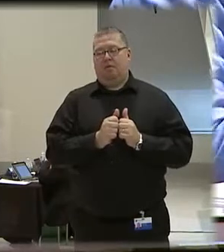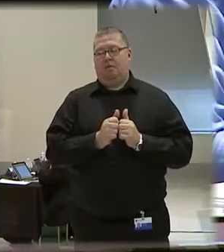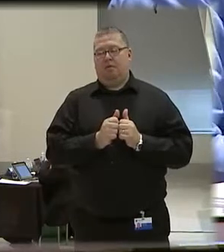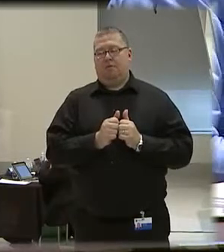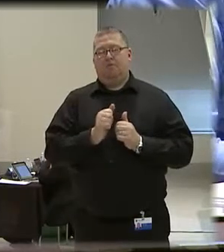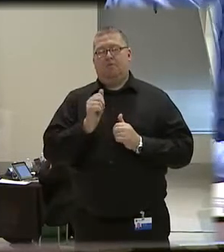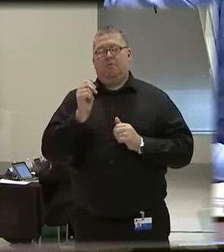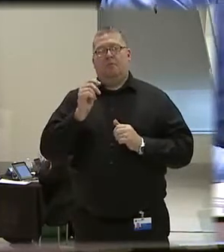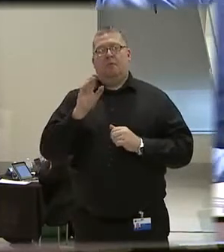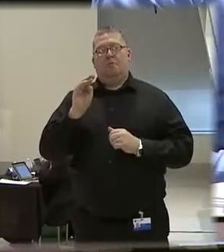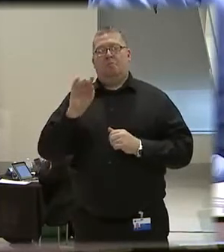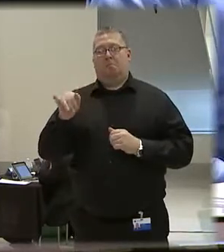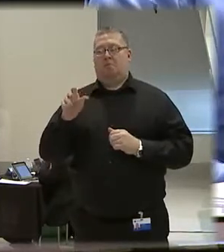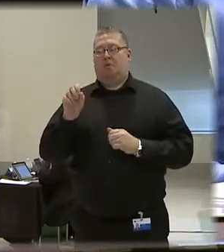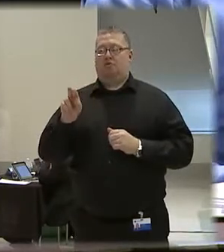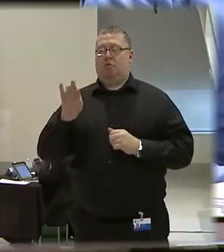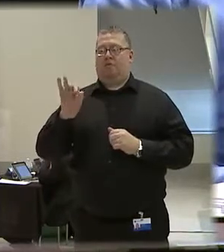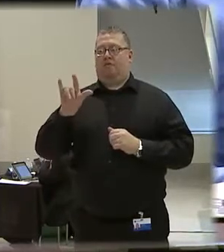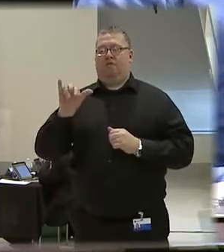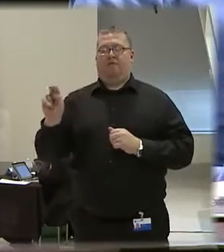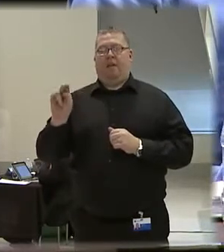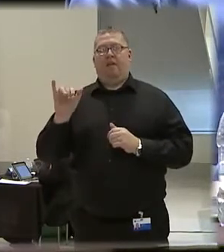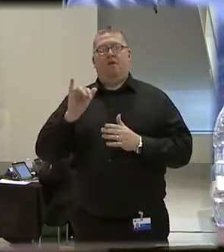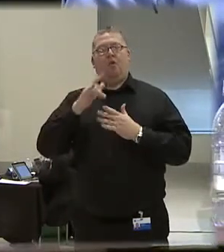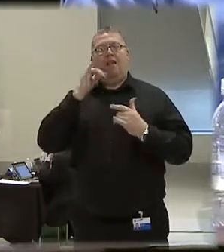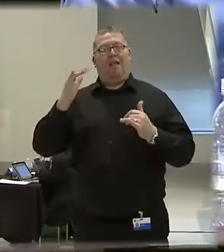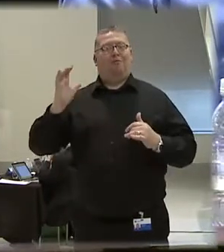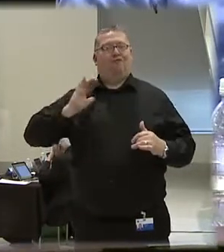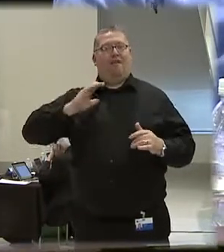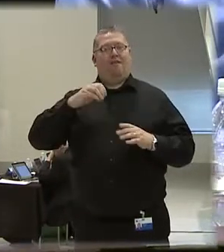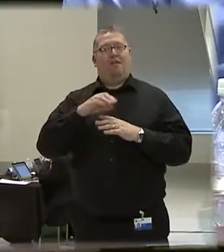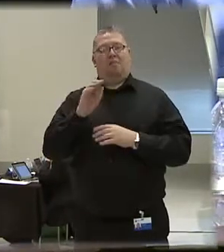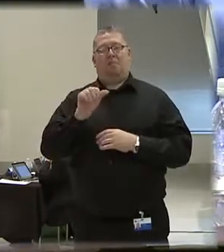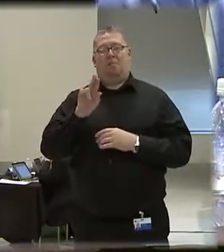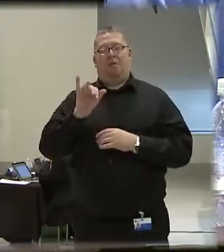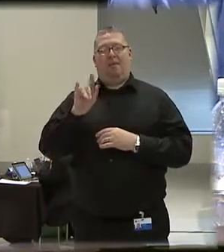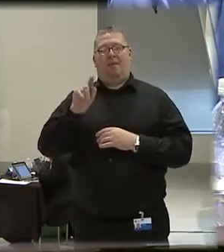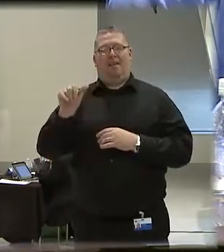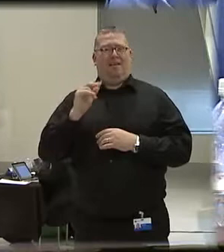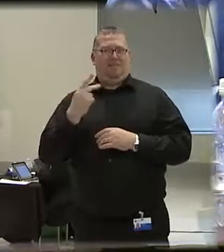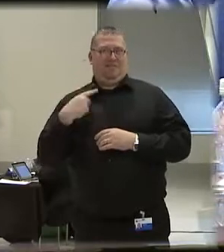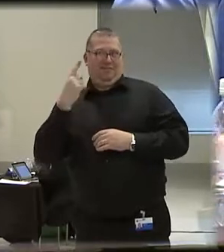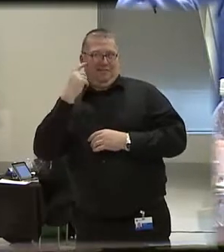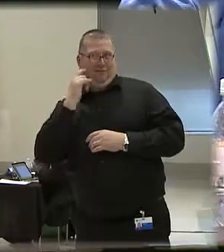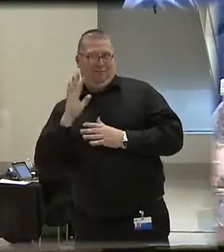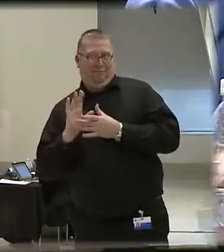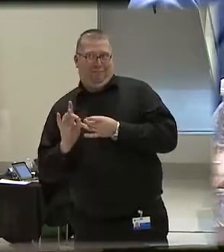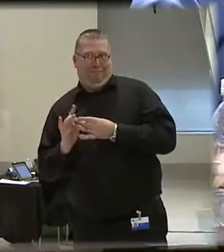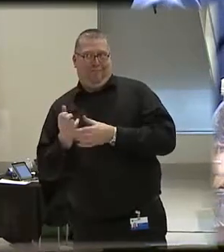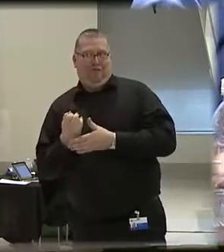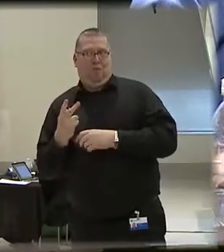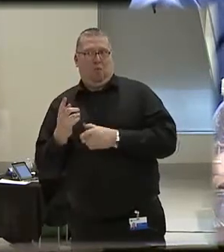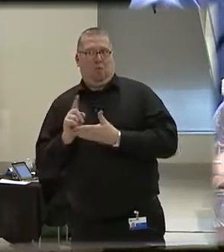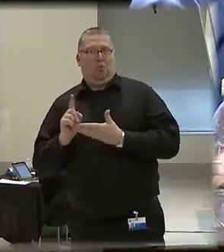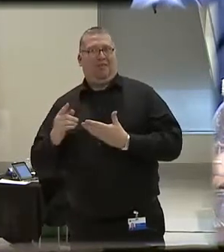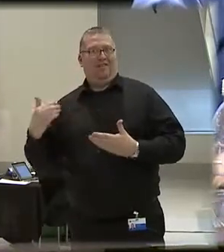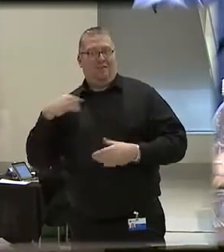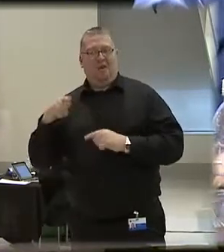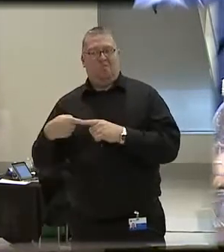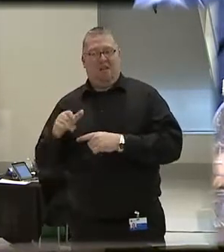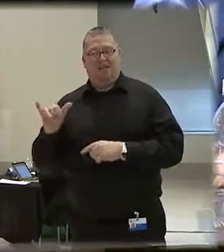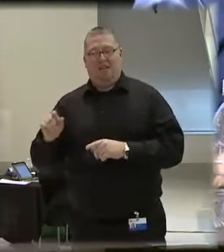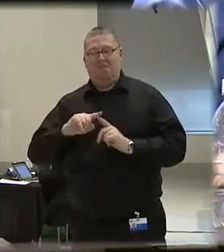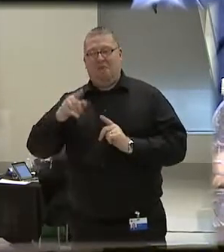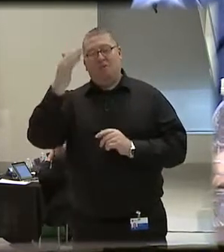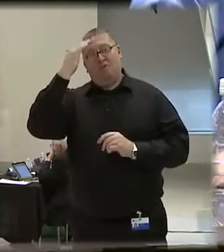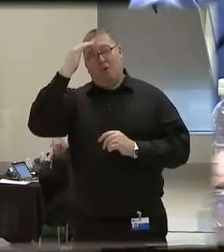who was Major Flynn at that time, Chief Flynn today, and Marietta, and it's funny, he and I just had this conversation several weeks ago. But if you